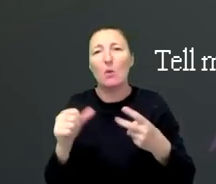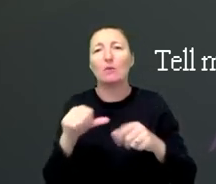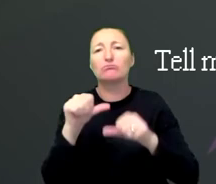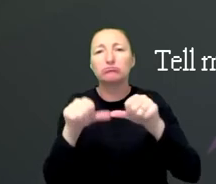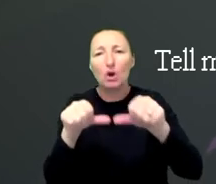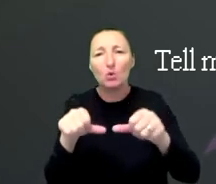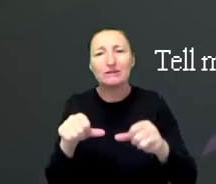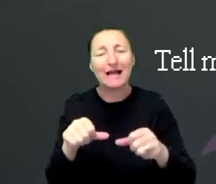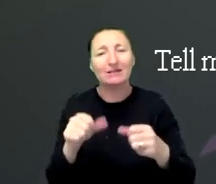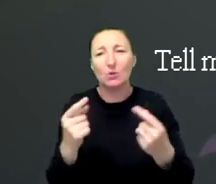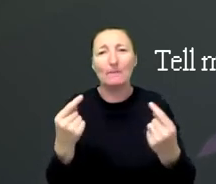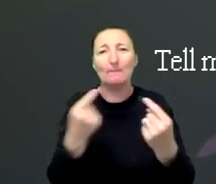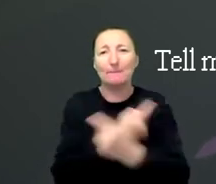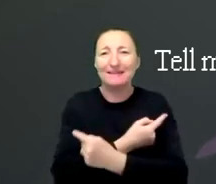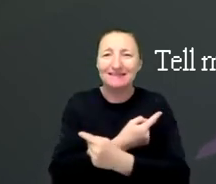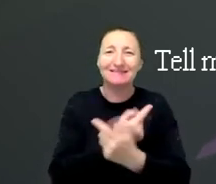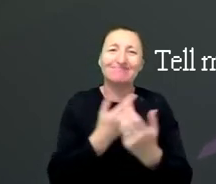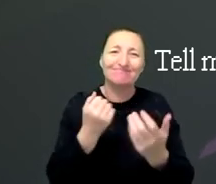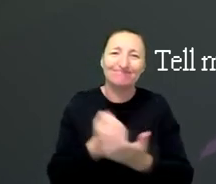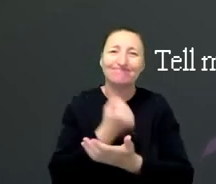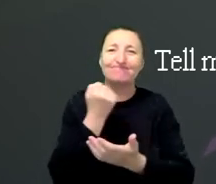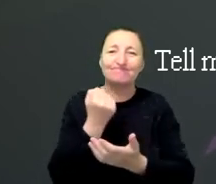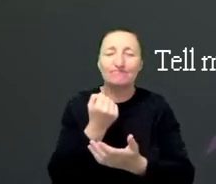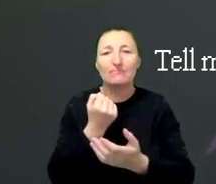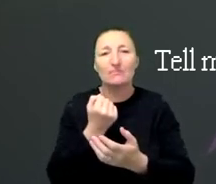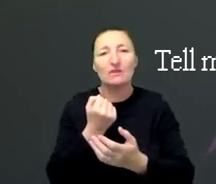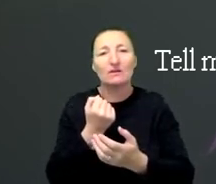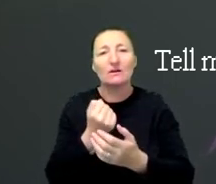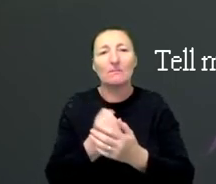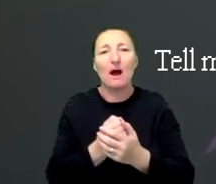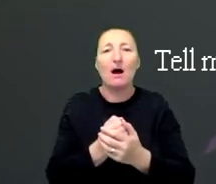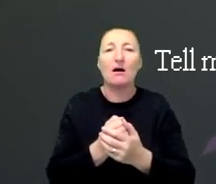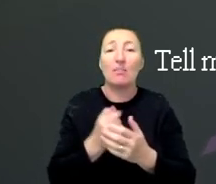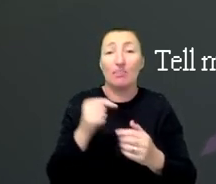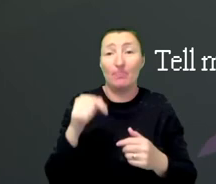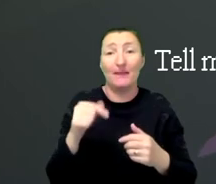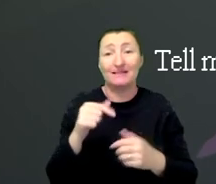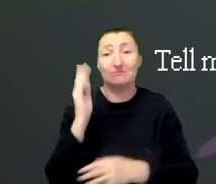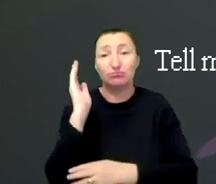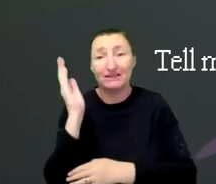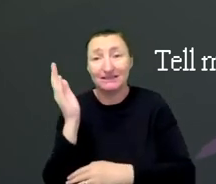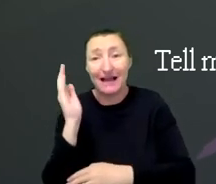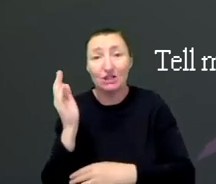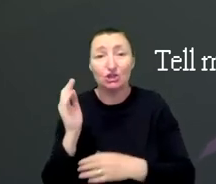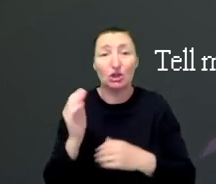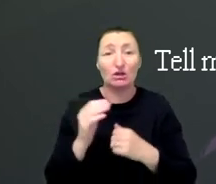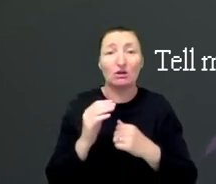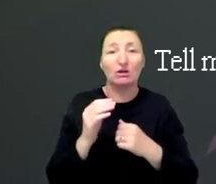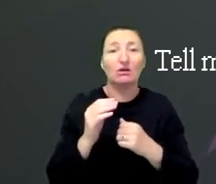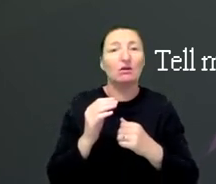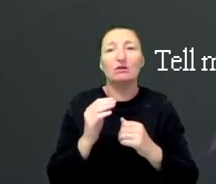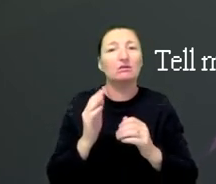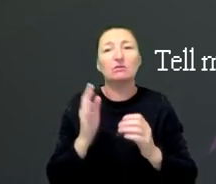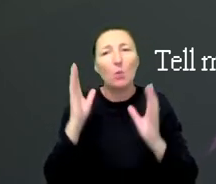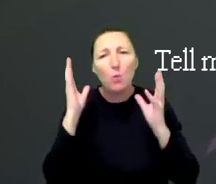like, it's also nice that in this session we didn't kind of, there's more left like untouched. Completion is not